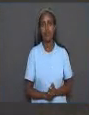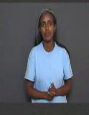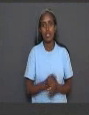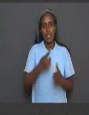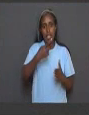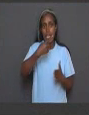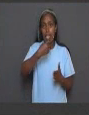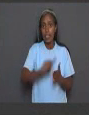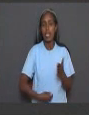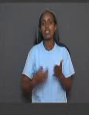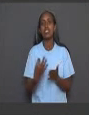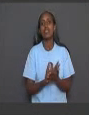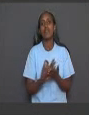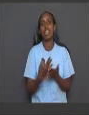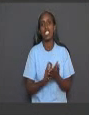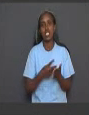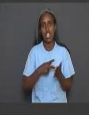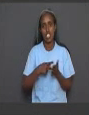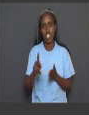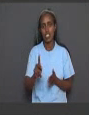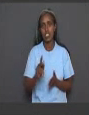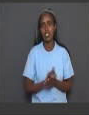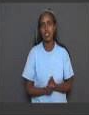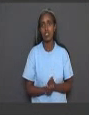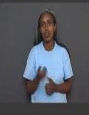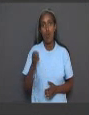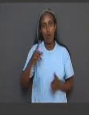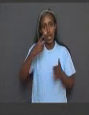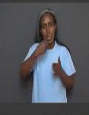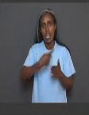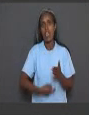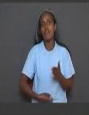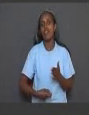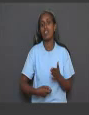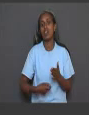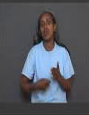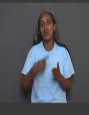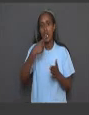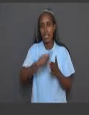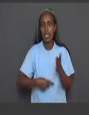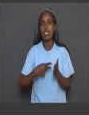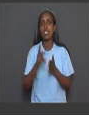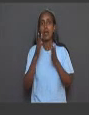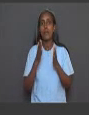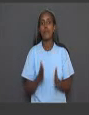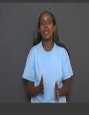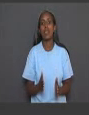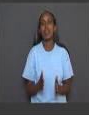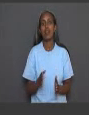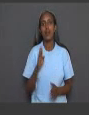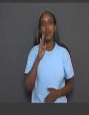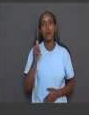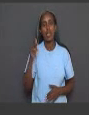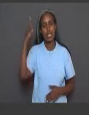A tax is a financial charge or levy upon a taxpayer by